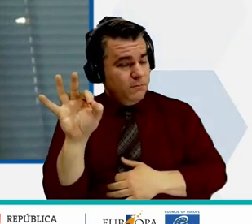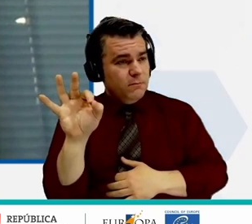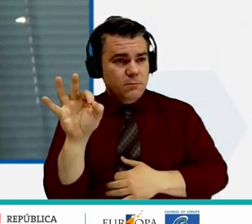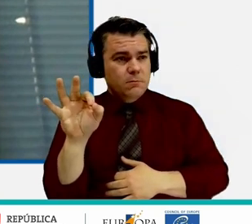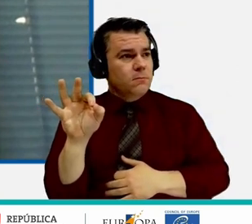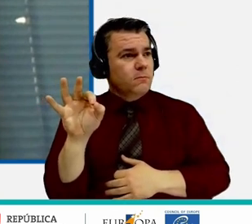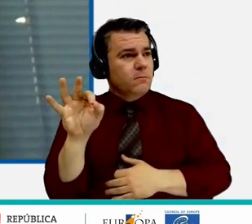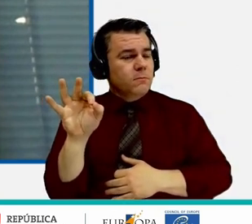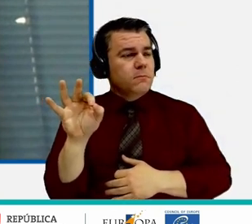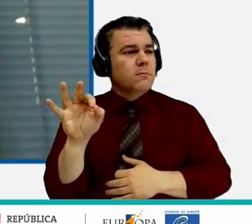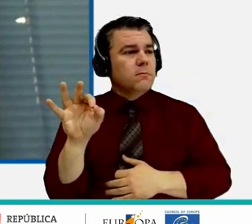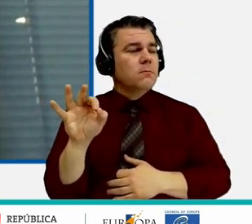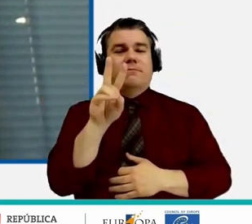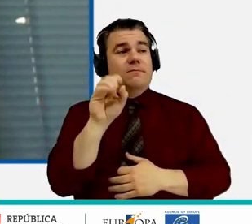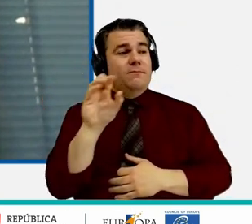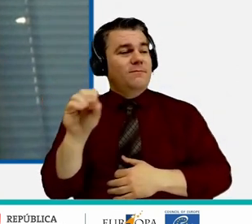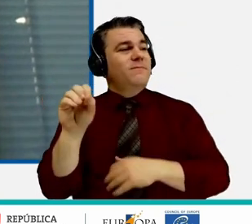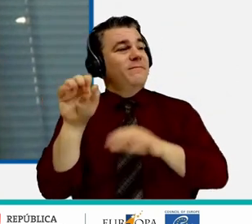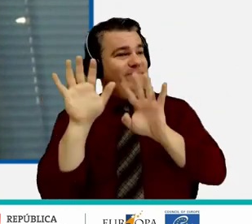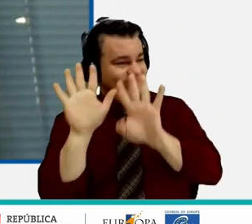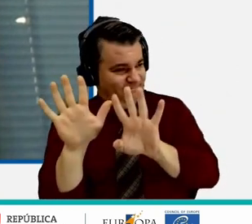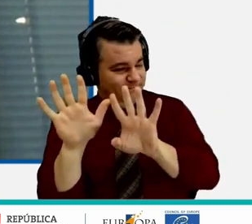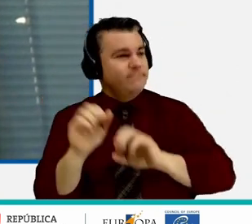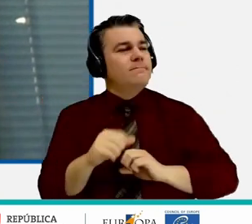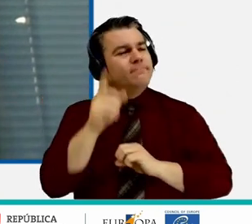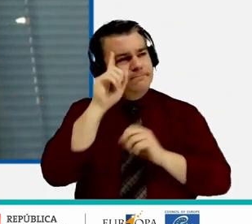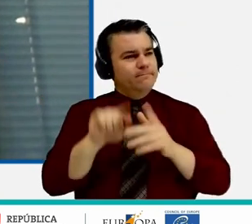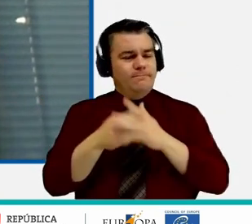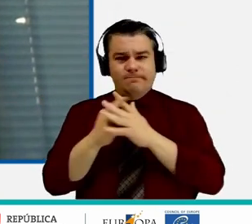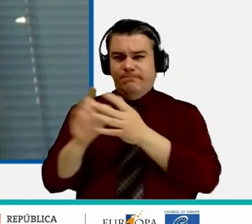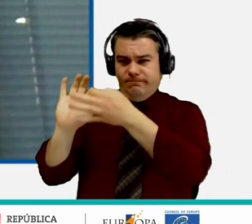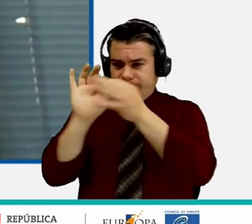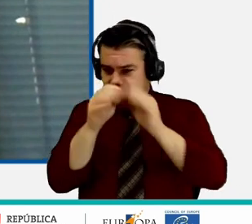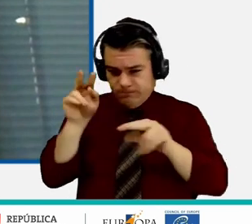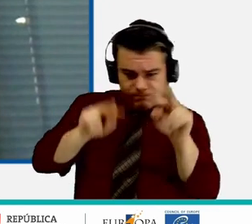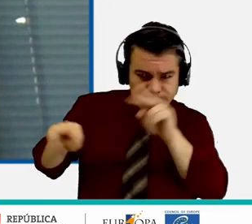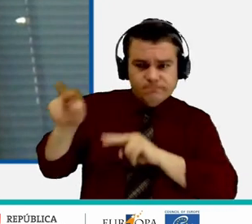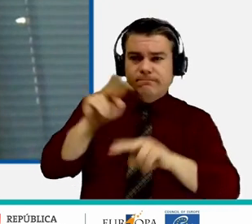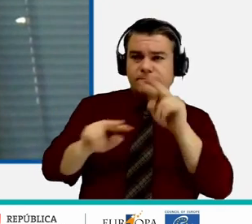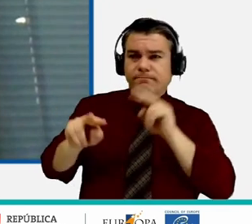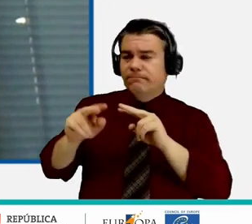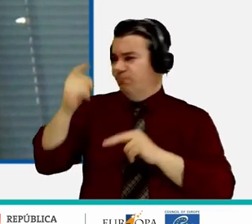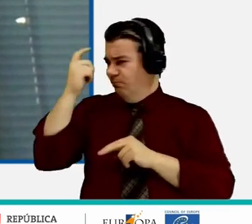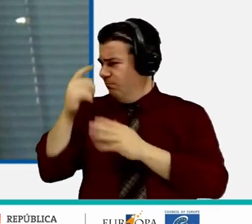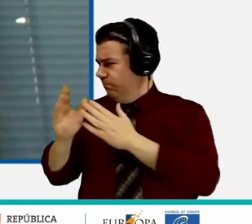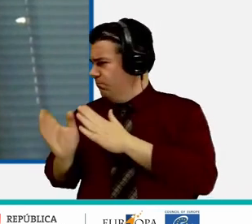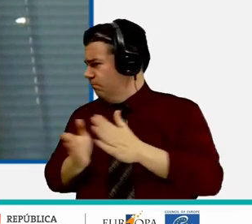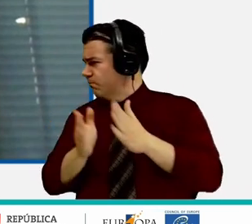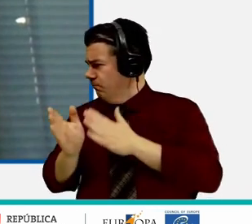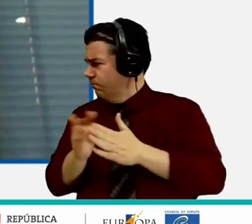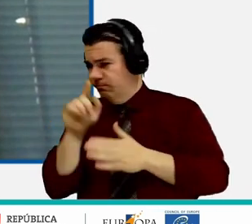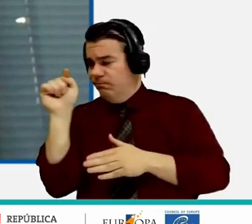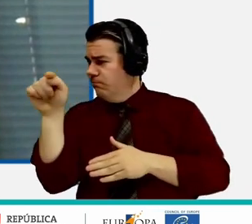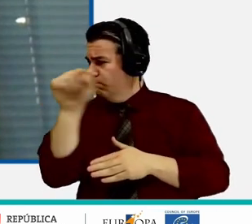risk reduction projects in the city's infrastructures and services, following a resilience logic. That is, with a holistic